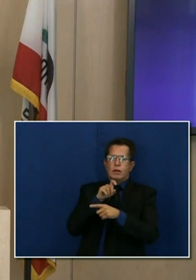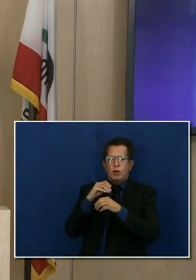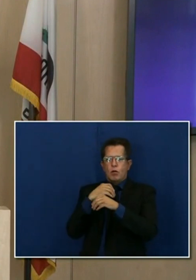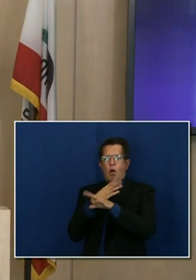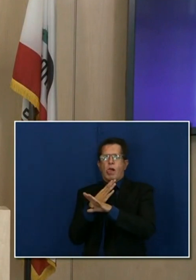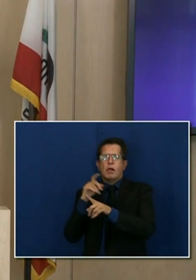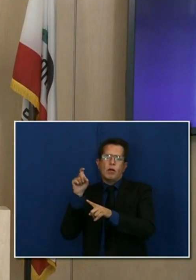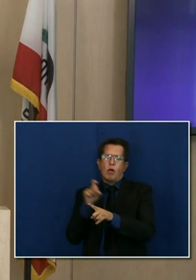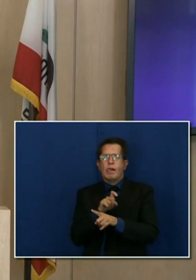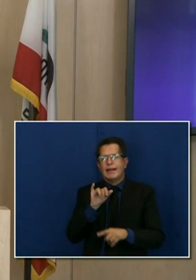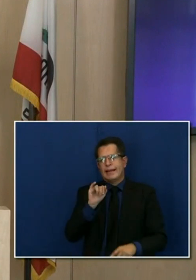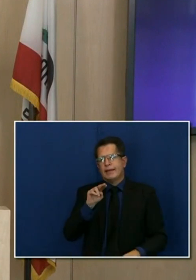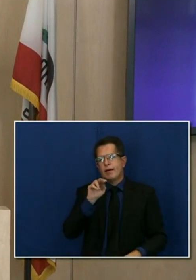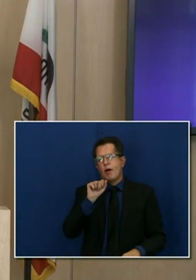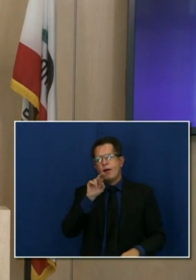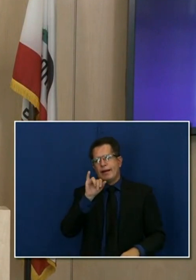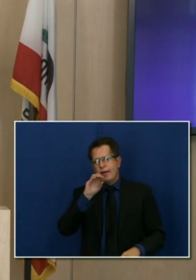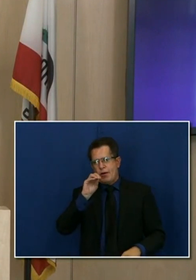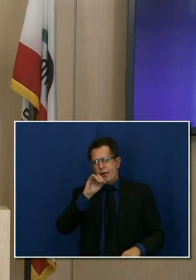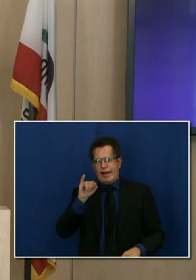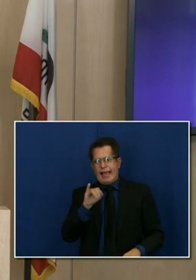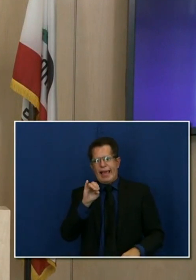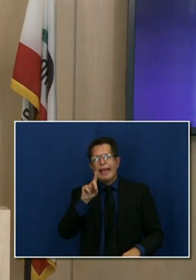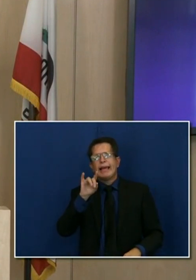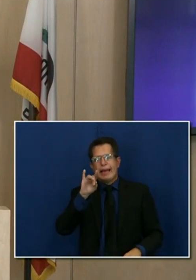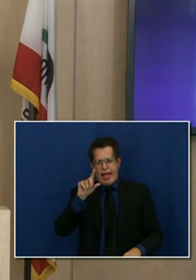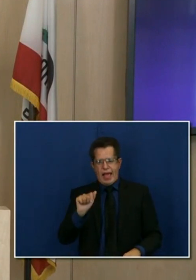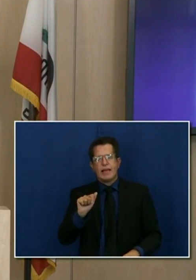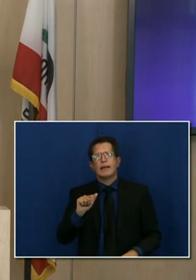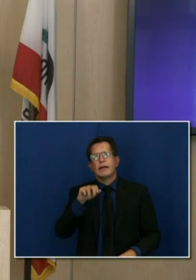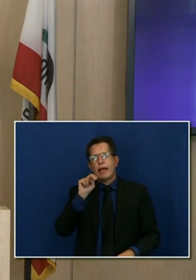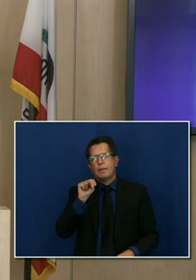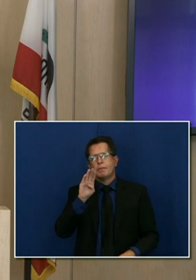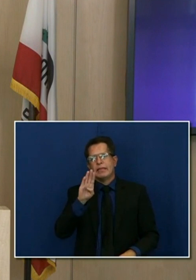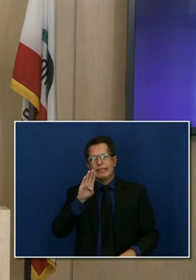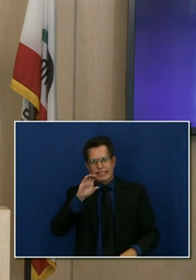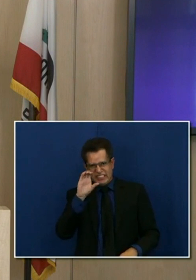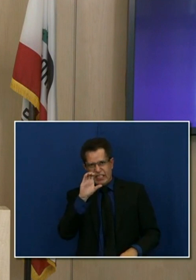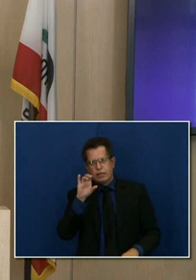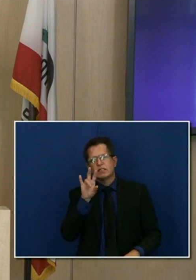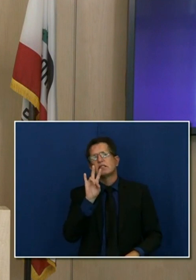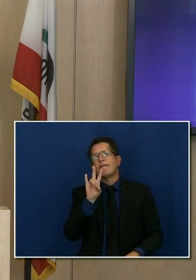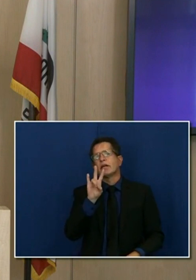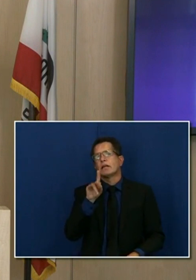Our first question is from Artie Ojeda with NBC7.